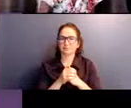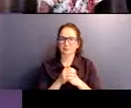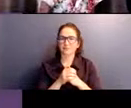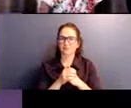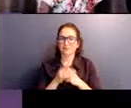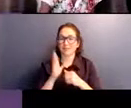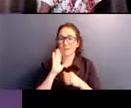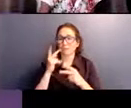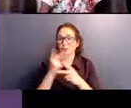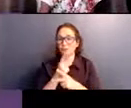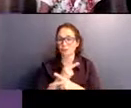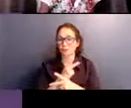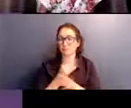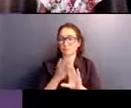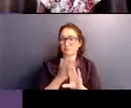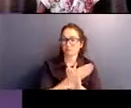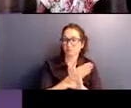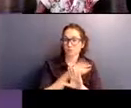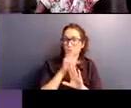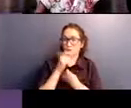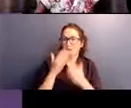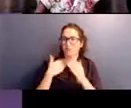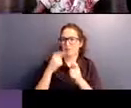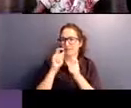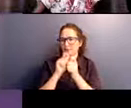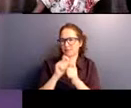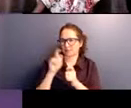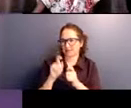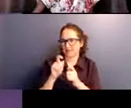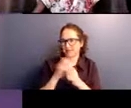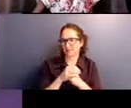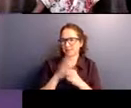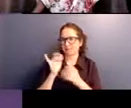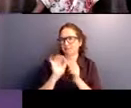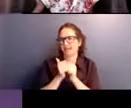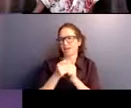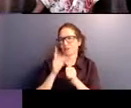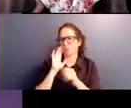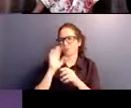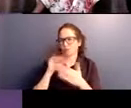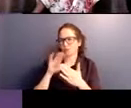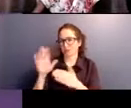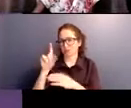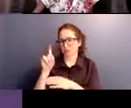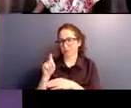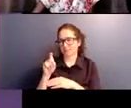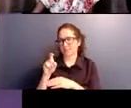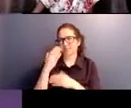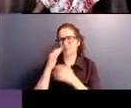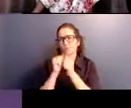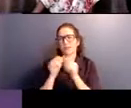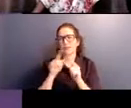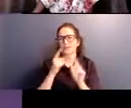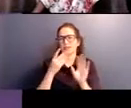determine beforehand who might have specific needs and how you are going to address them without drawing